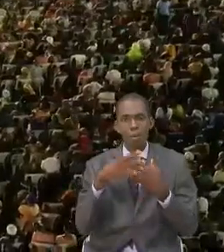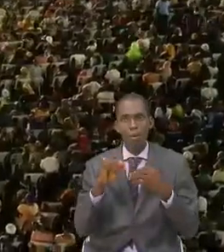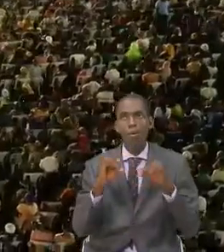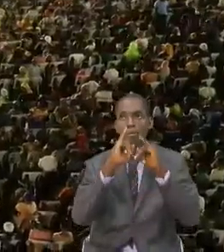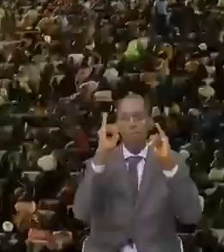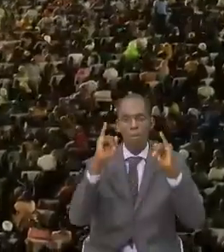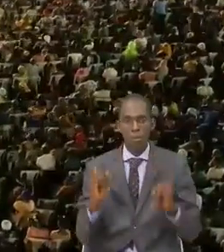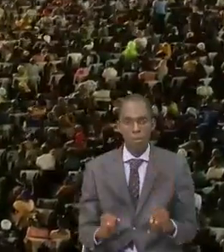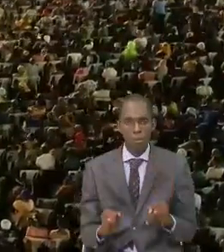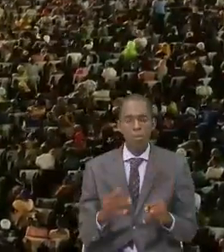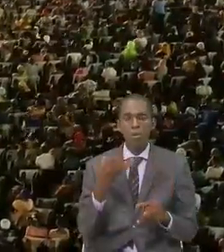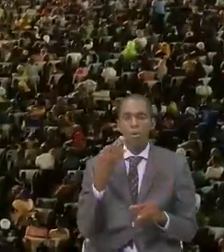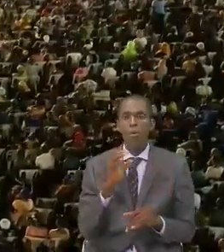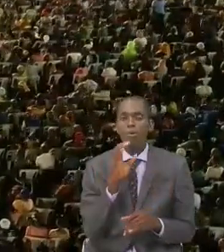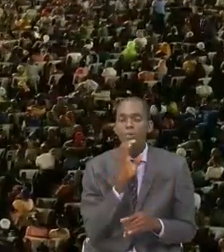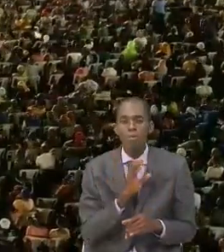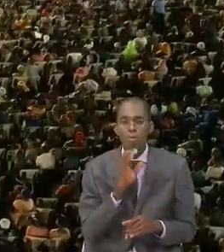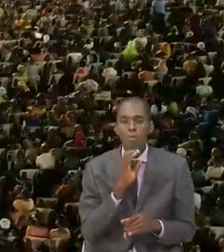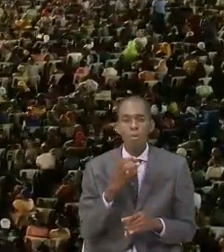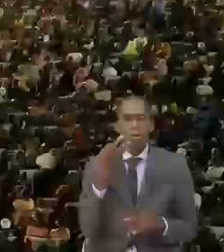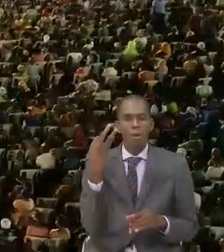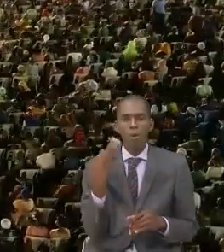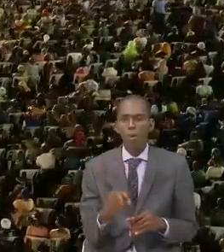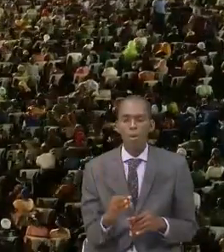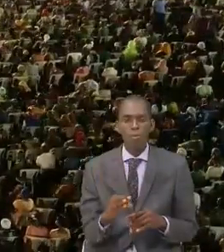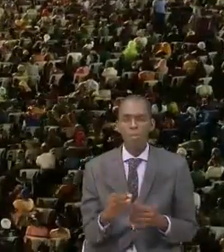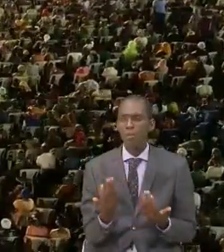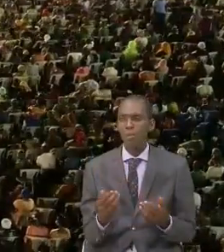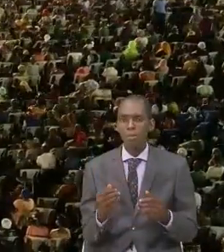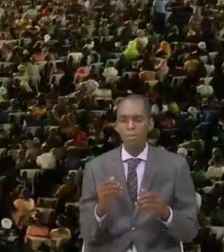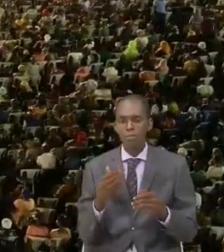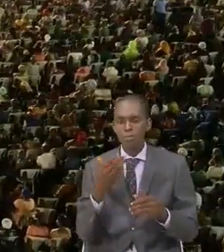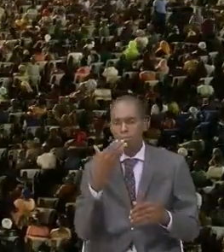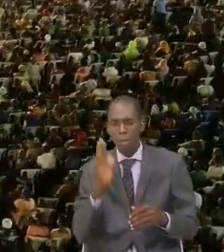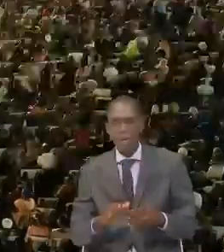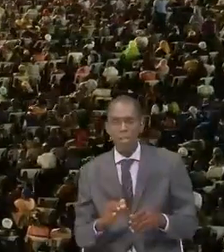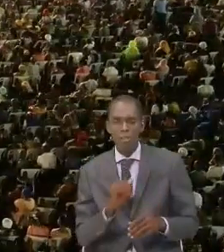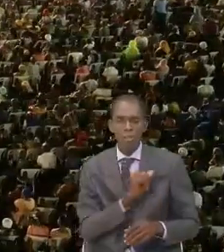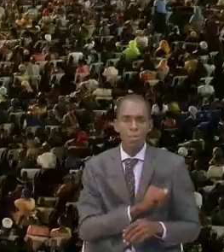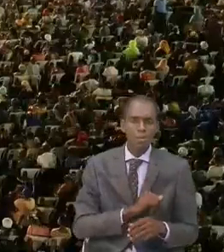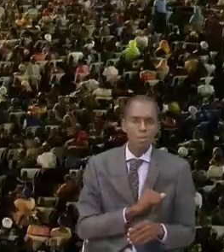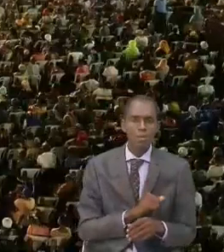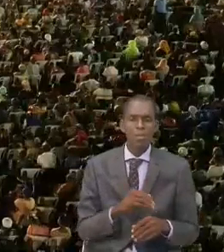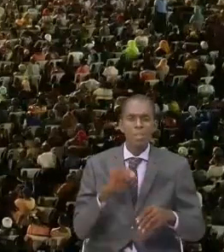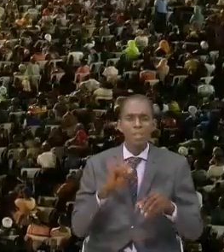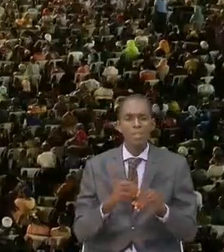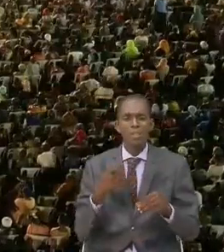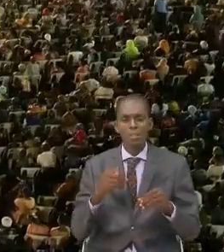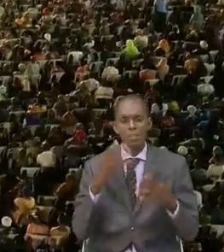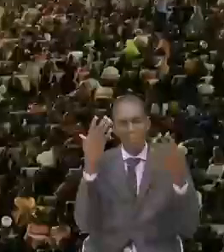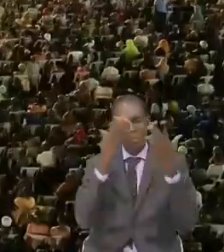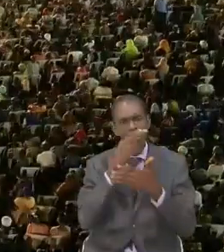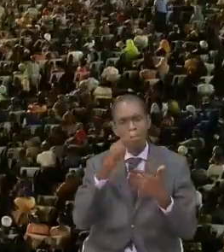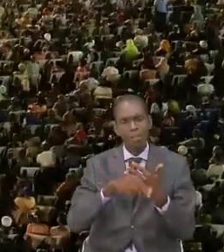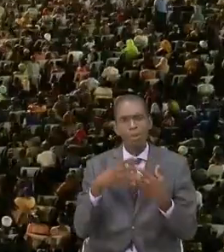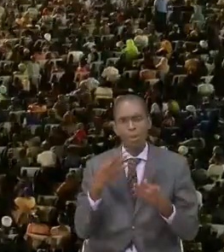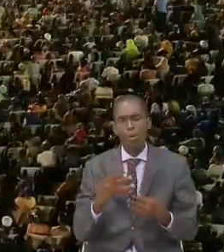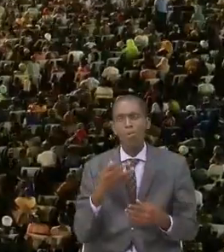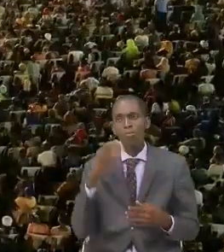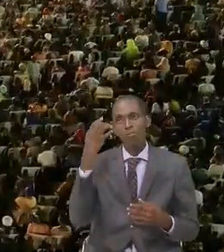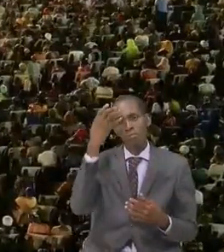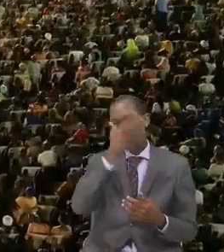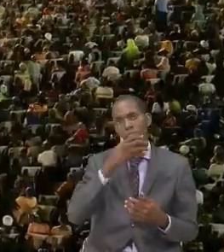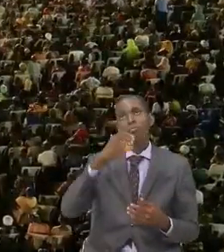the darkness of idolatry, of occultism, in the darkness of the gangsterism, in